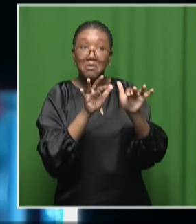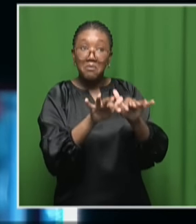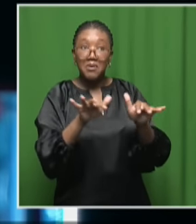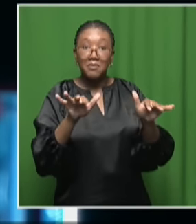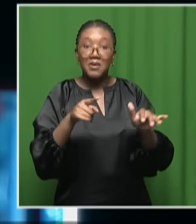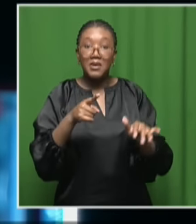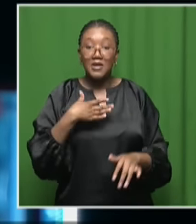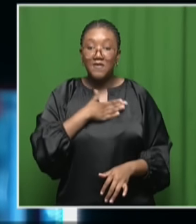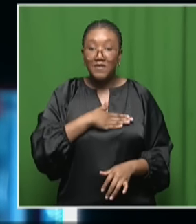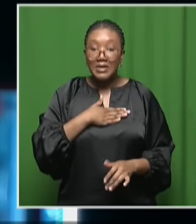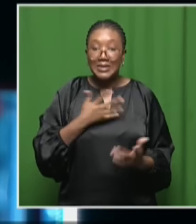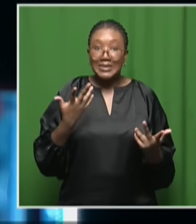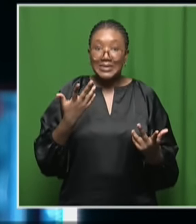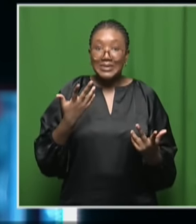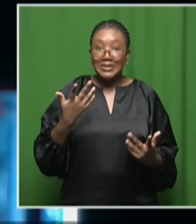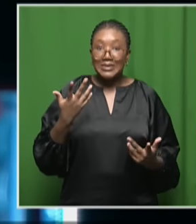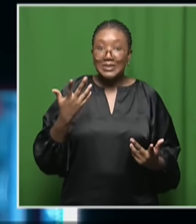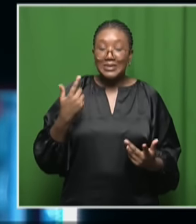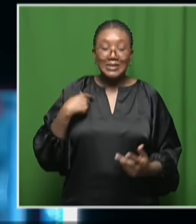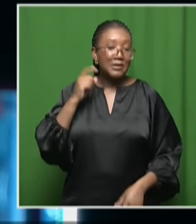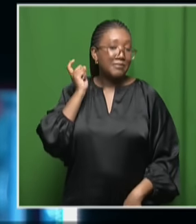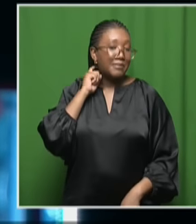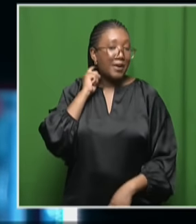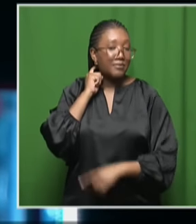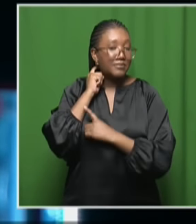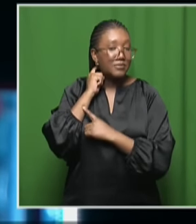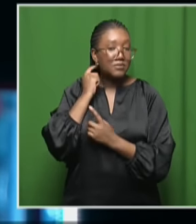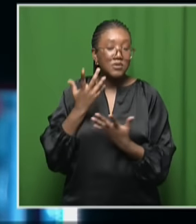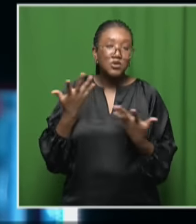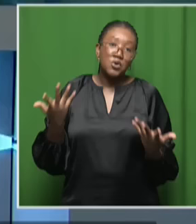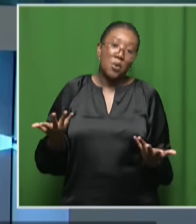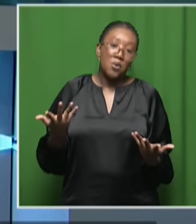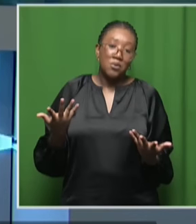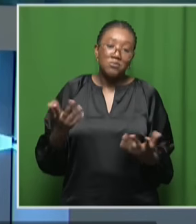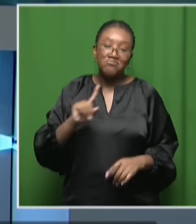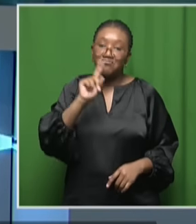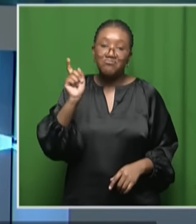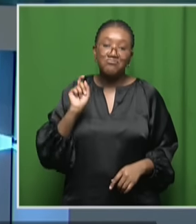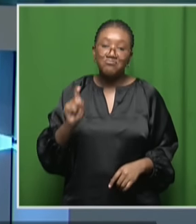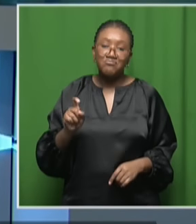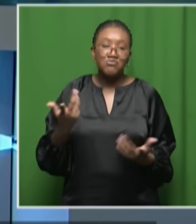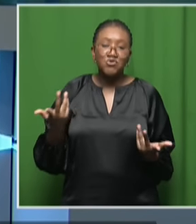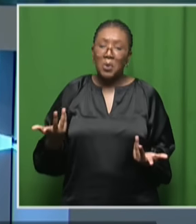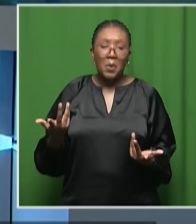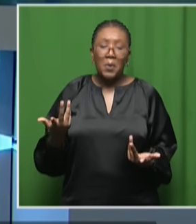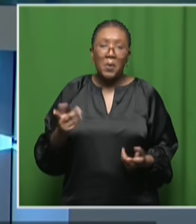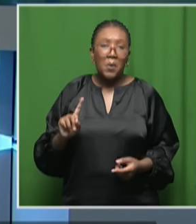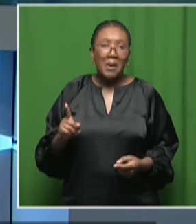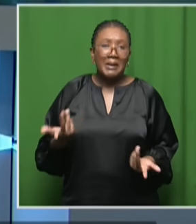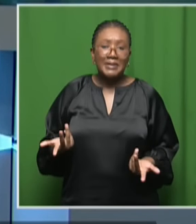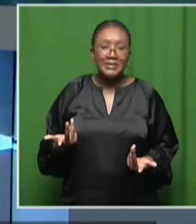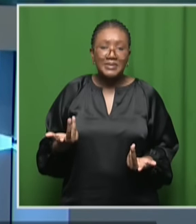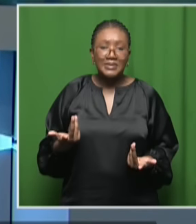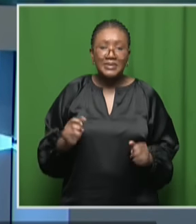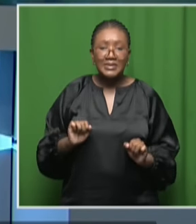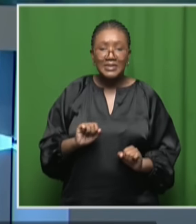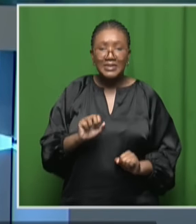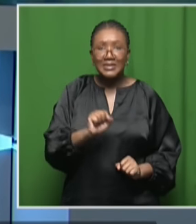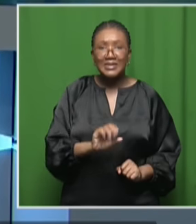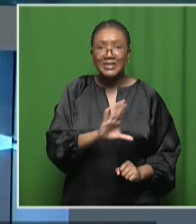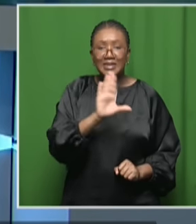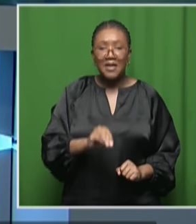have that so what question at the back of their minds. It is a historic moment for South Africa, for the African continent, but what does